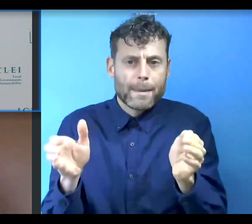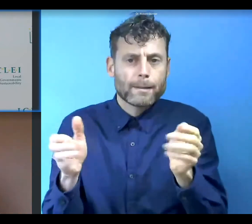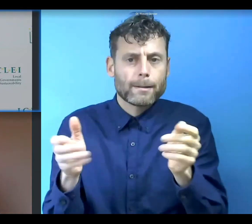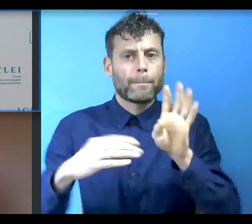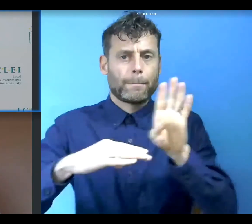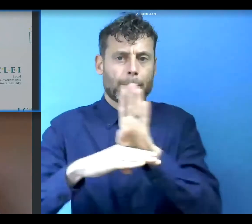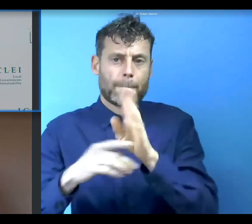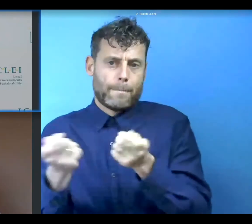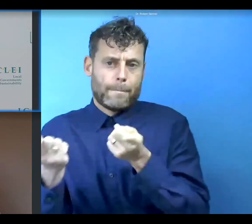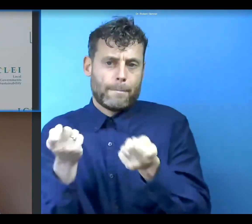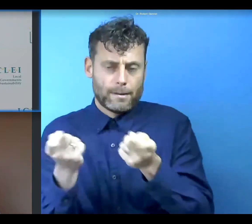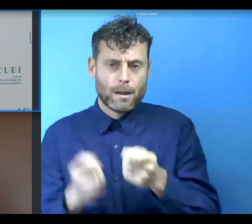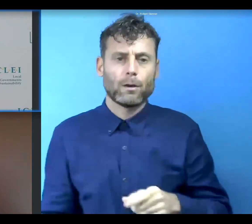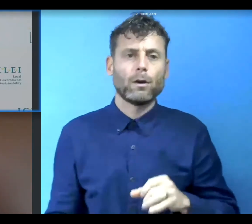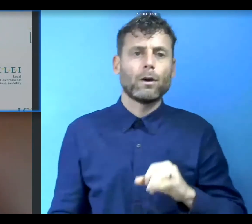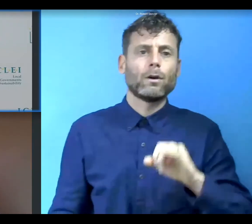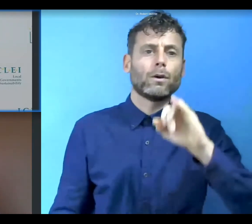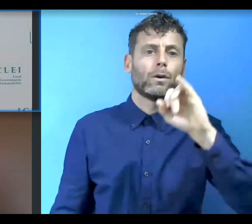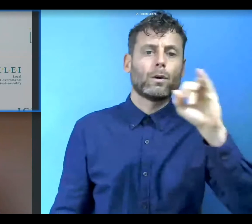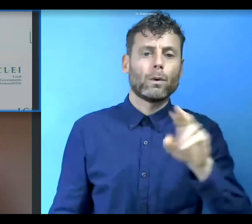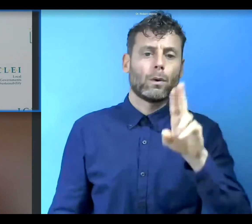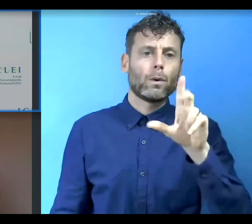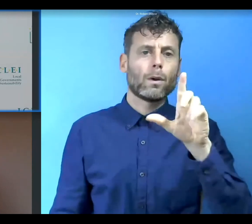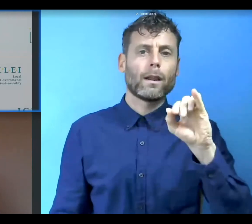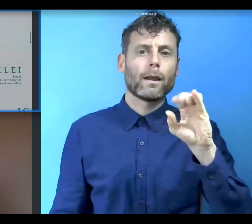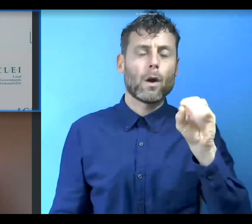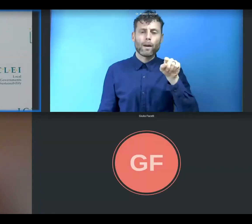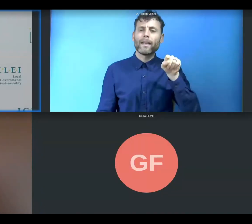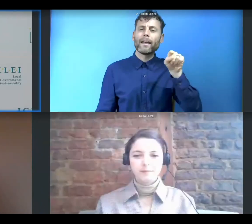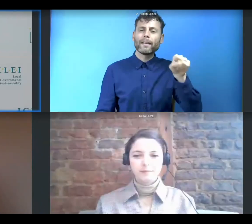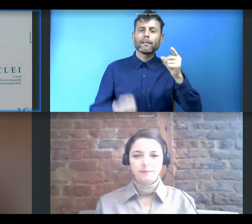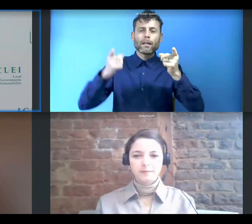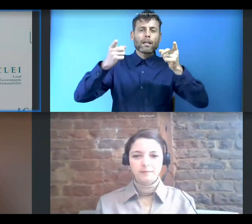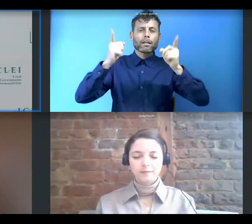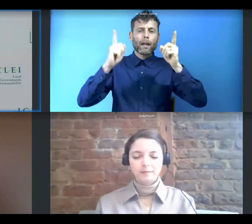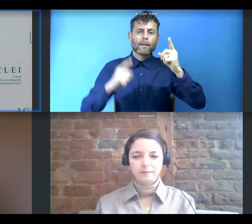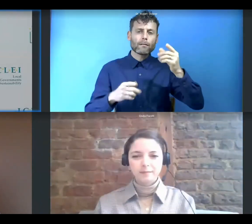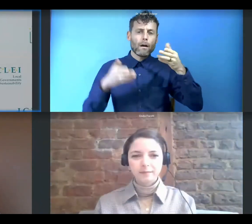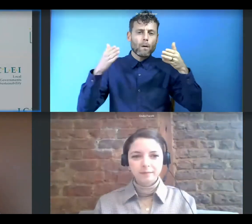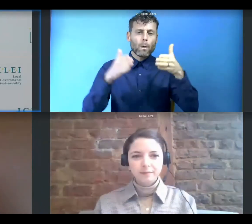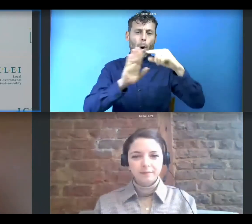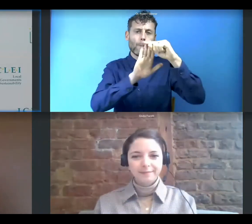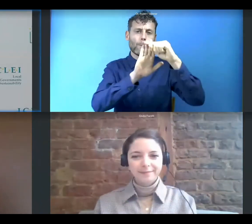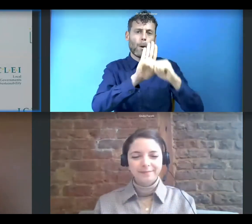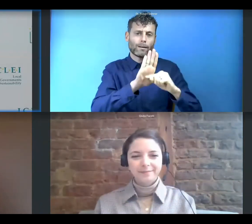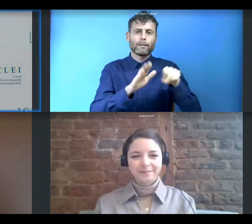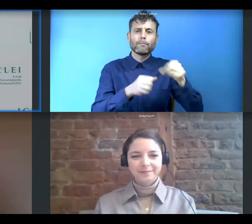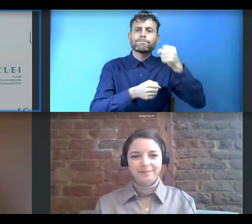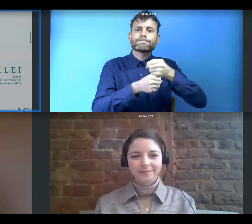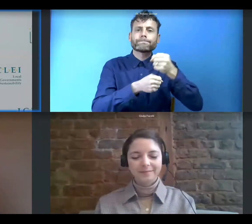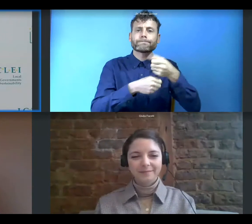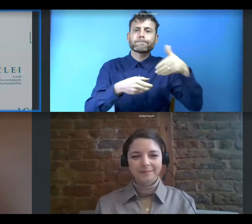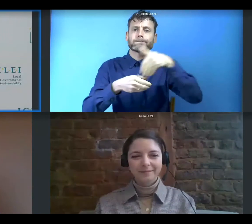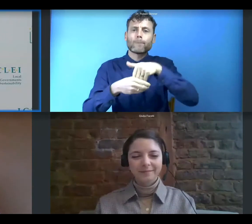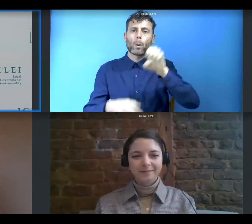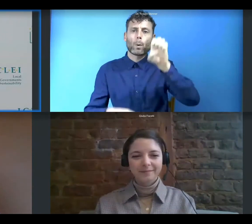Facelli, Policy Officer, Directorate General for Research and Innovation at the European Commission. So